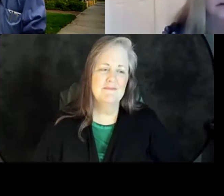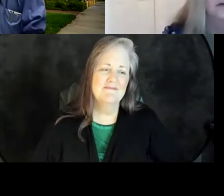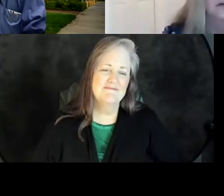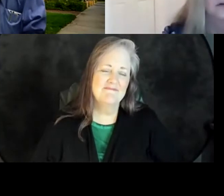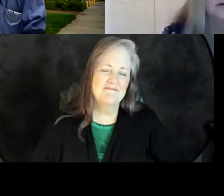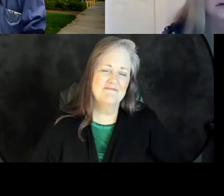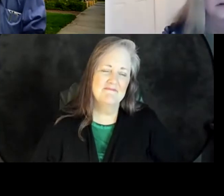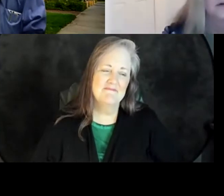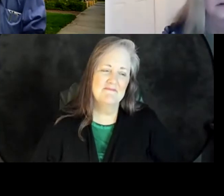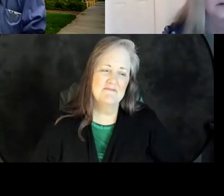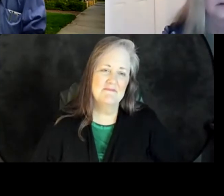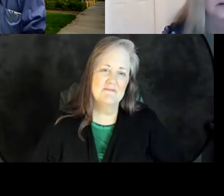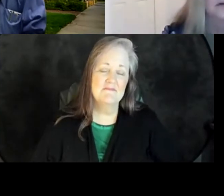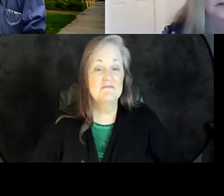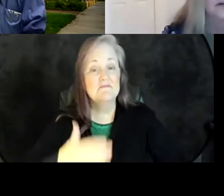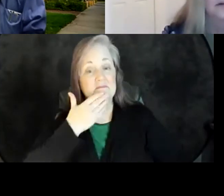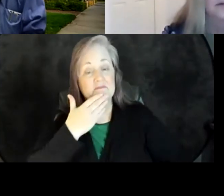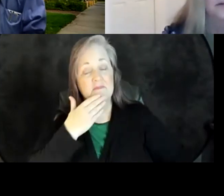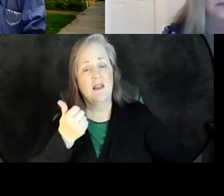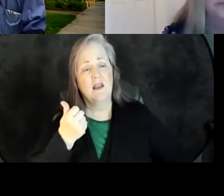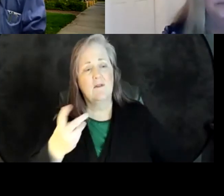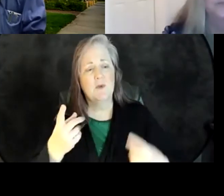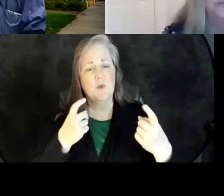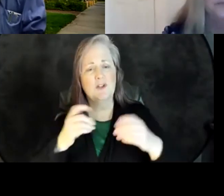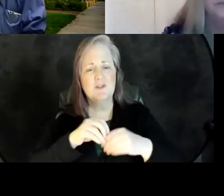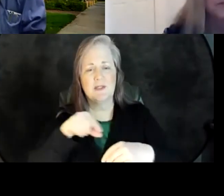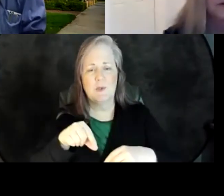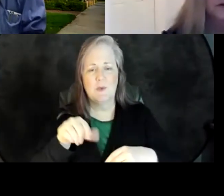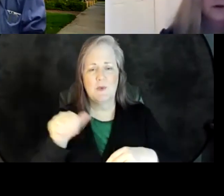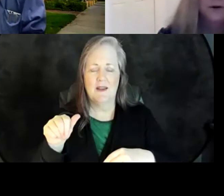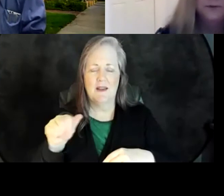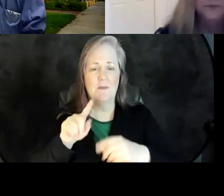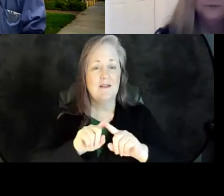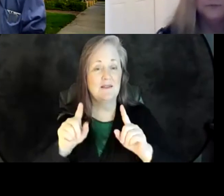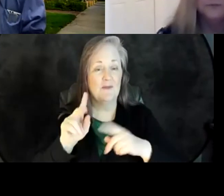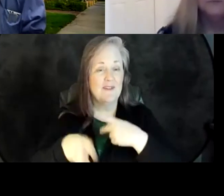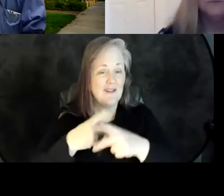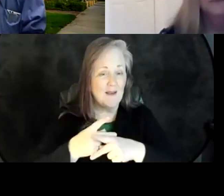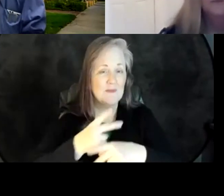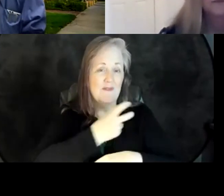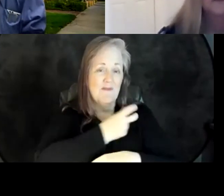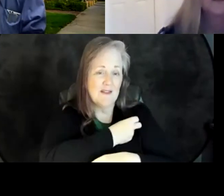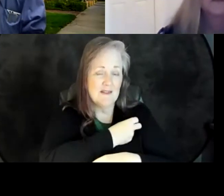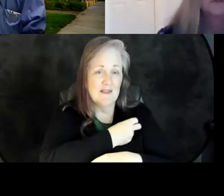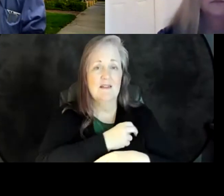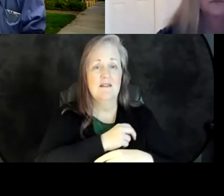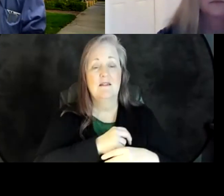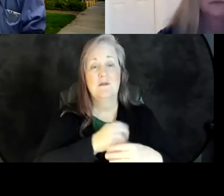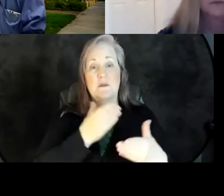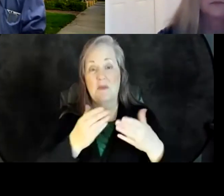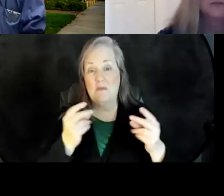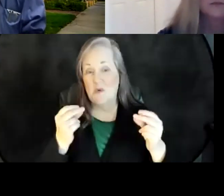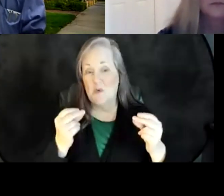Thank you. So we have a few questions in the Q&A about the different types of vaccine. So I'm wondering if maybe we could do a